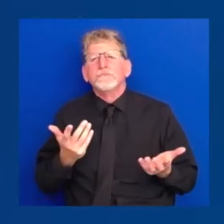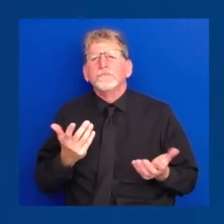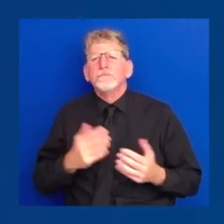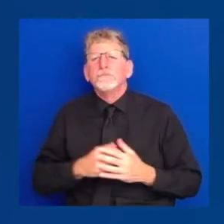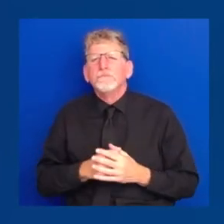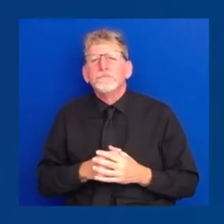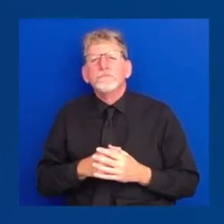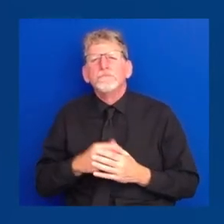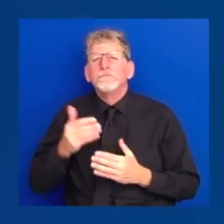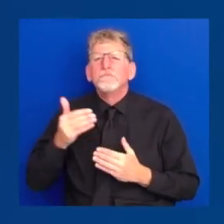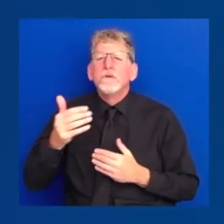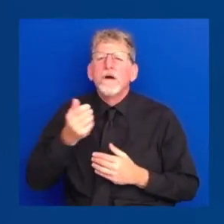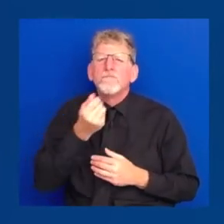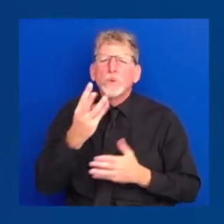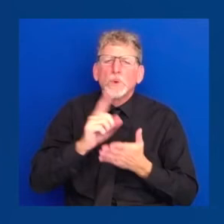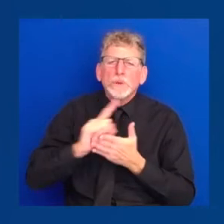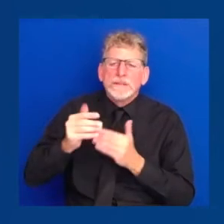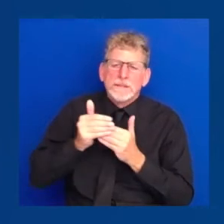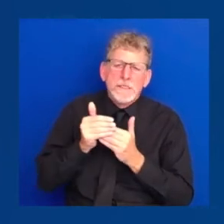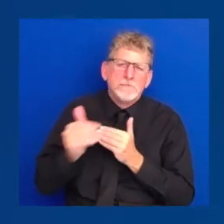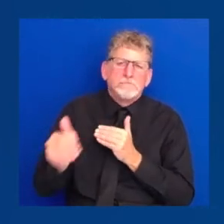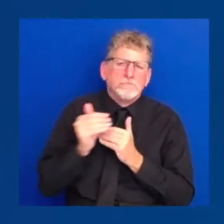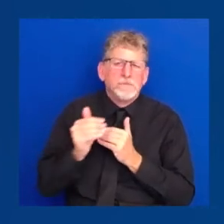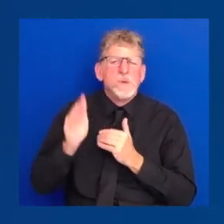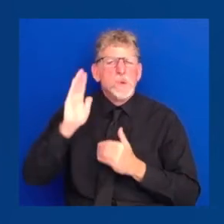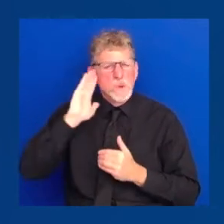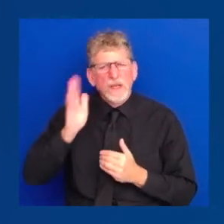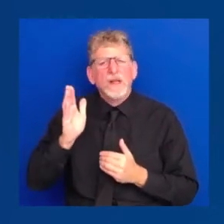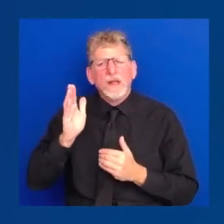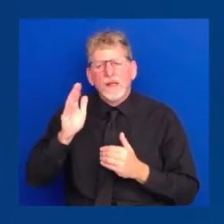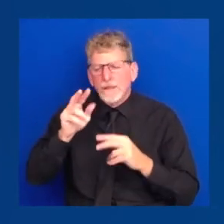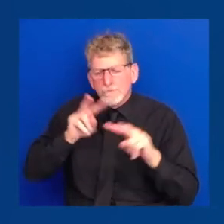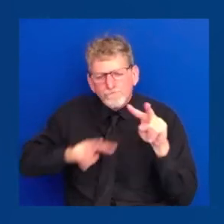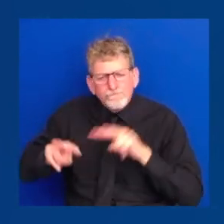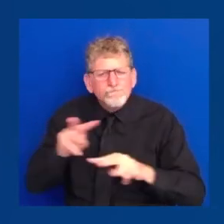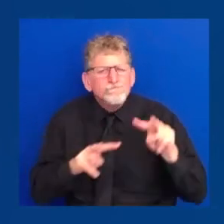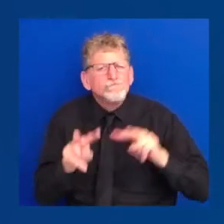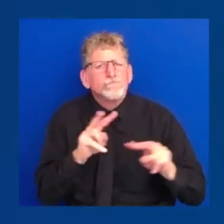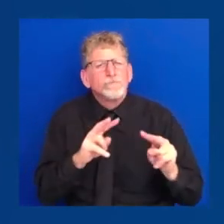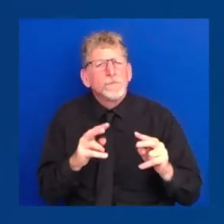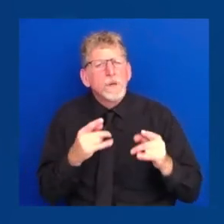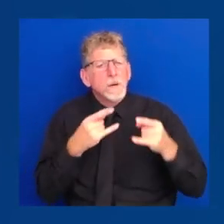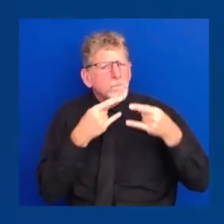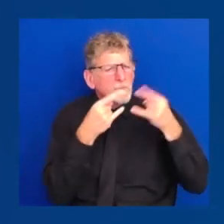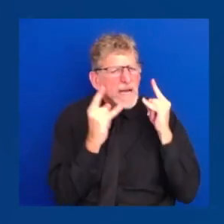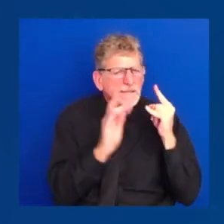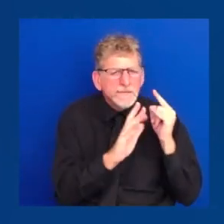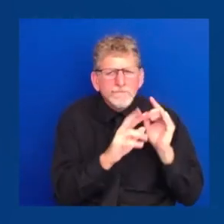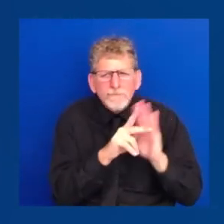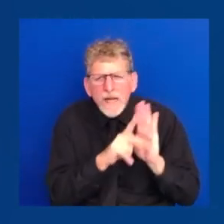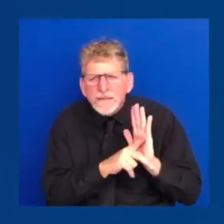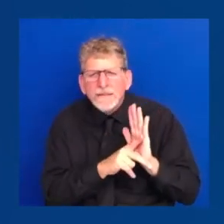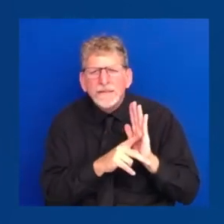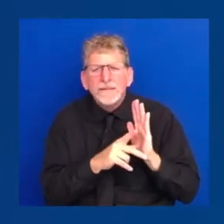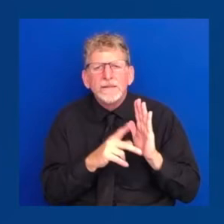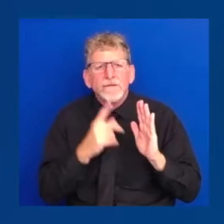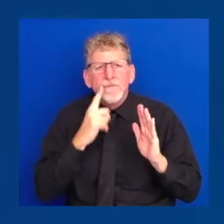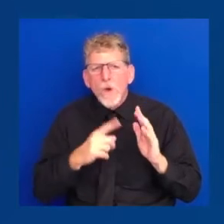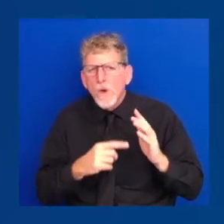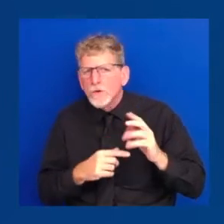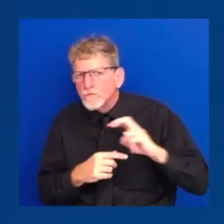testing, the masking for travel order, and more to come on that. Dr.